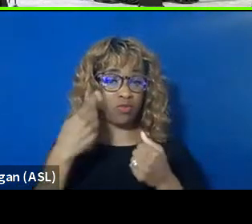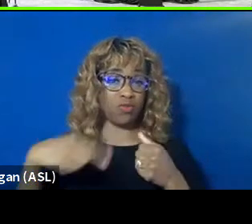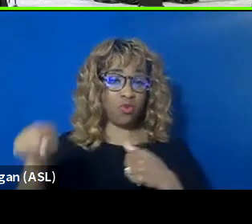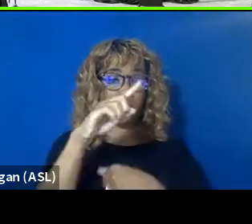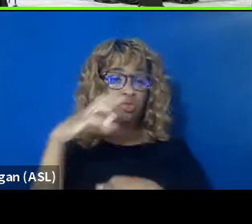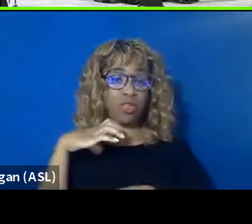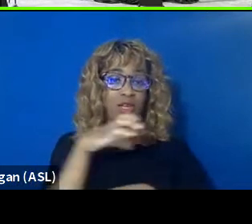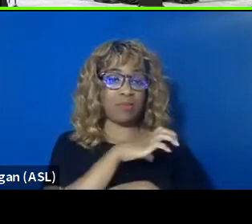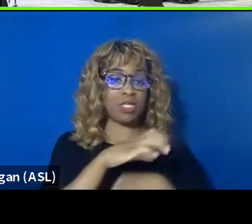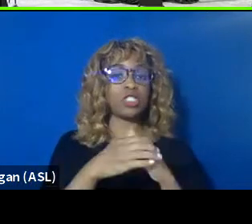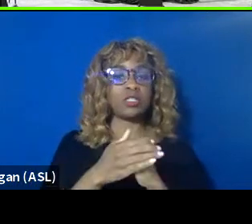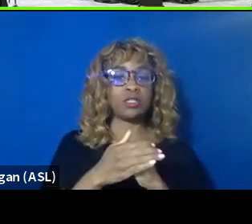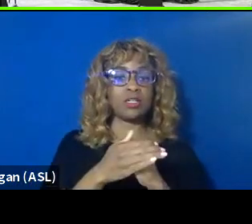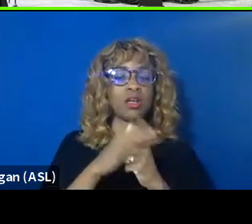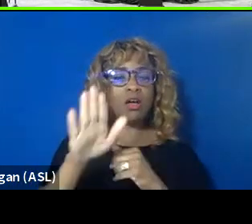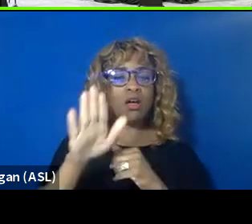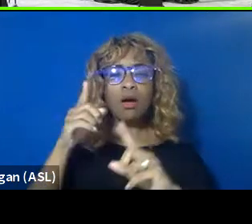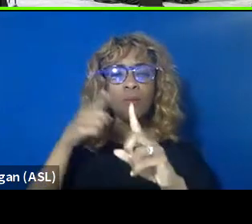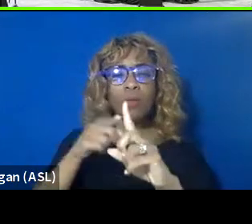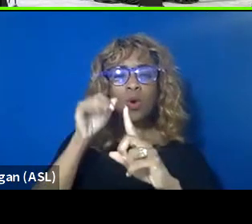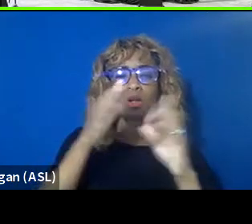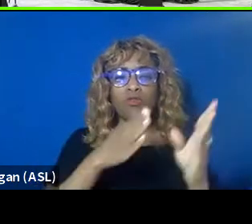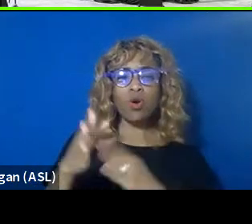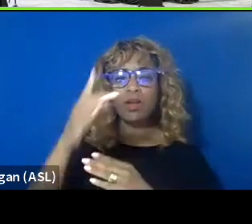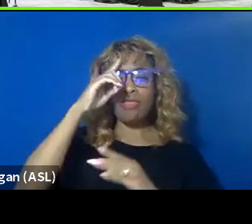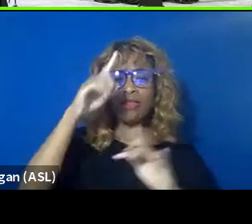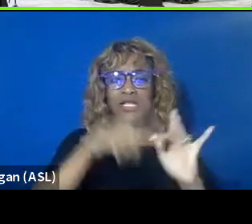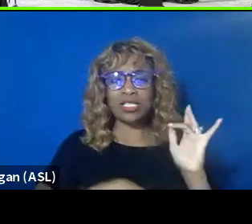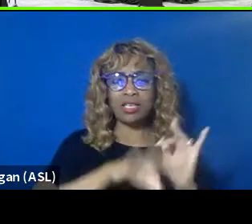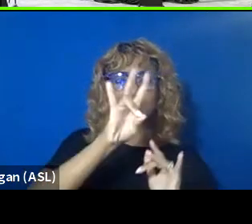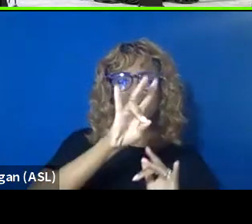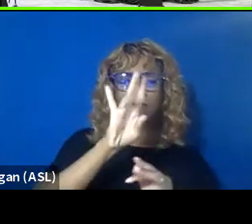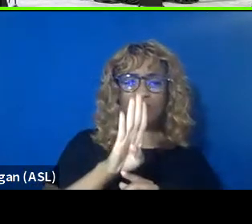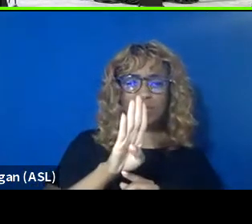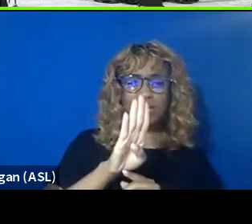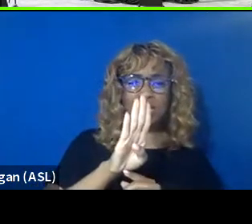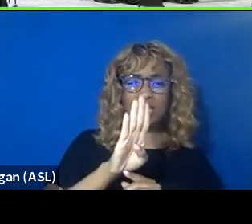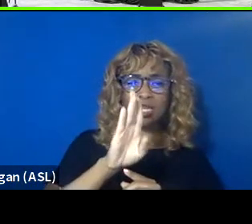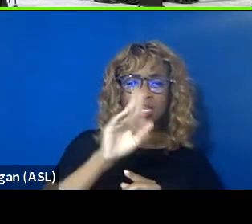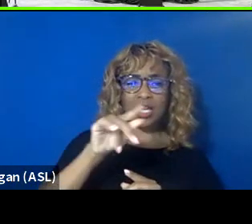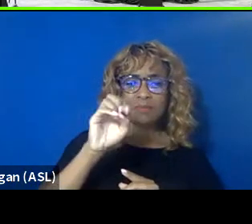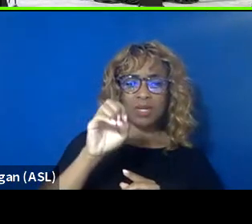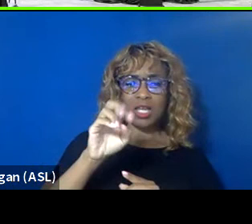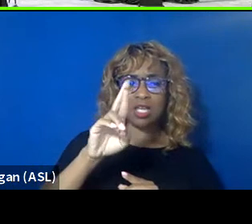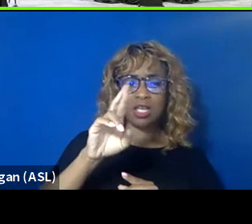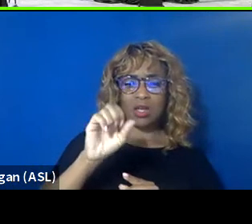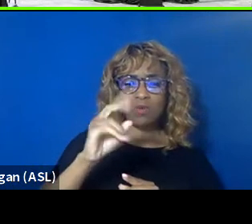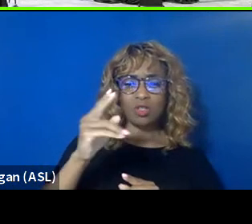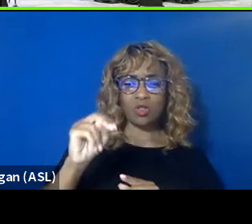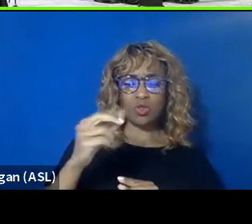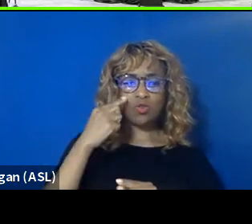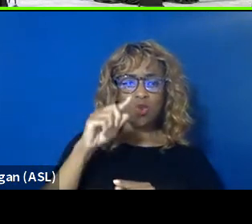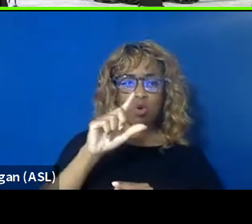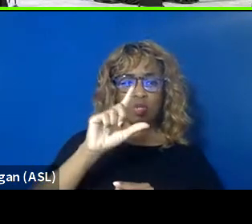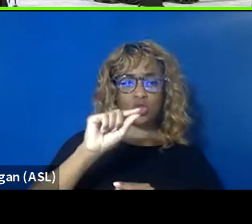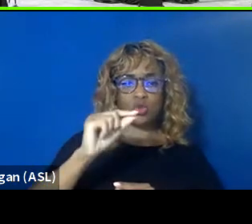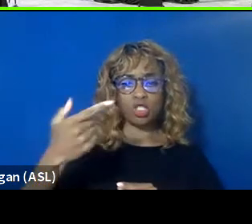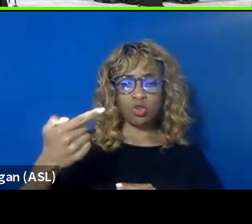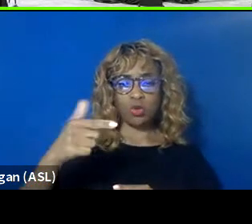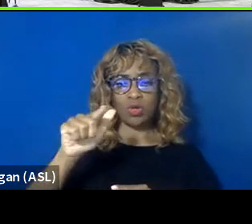commission. Point of Dustin? order, I think we skipped 7B, updated resolutions for the